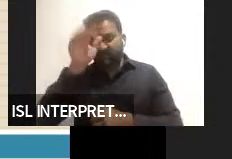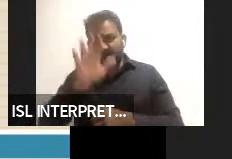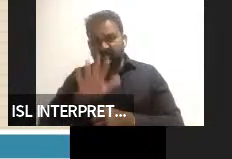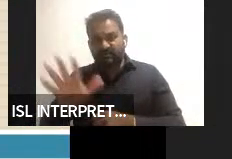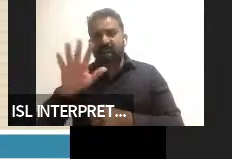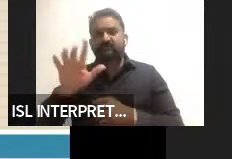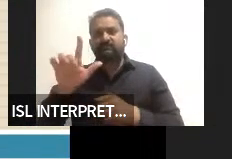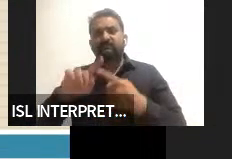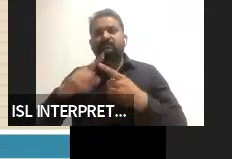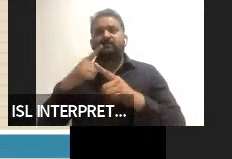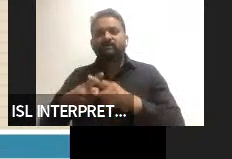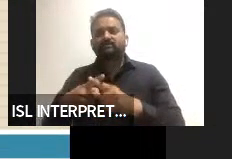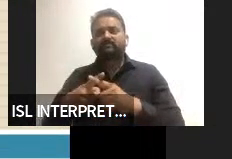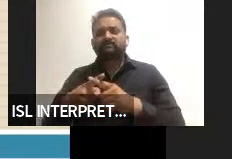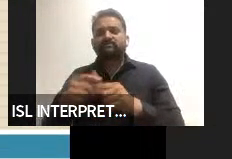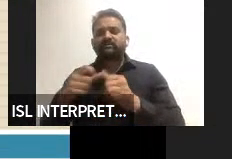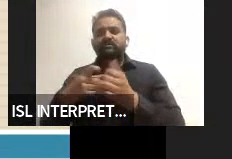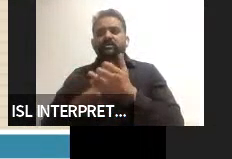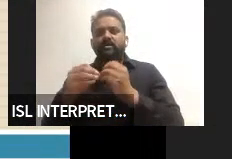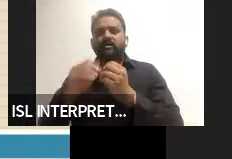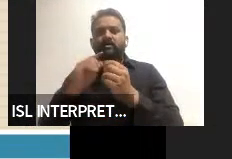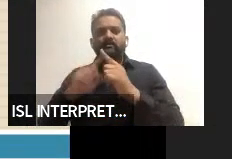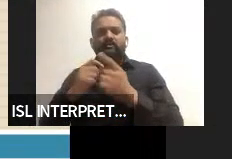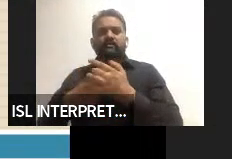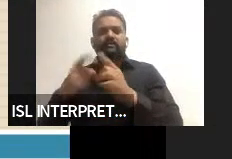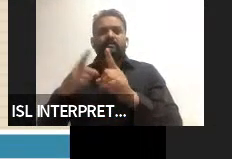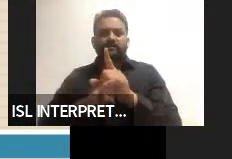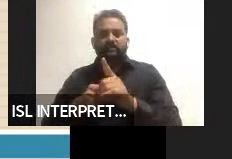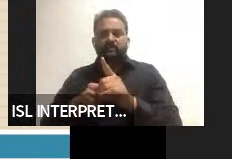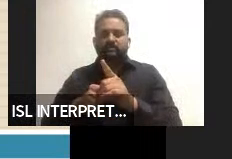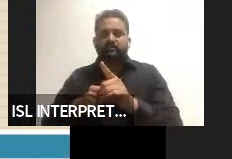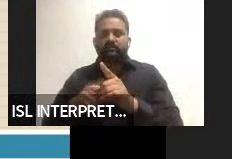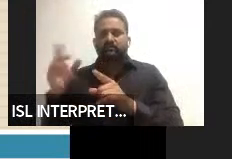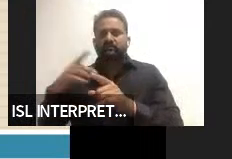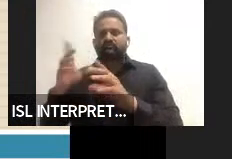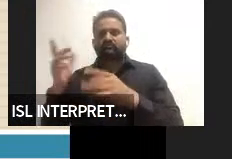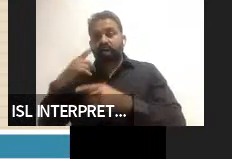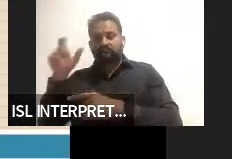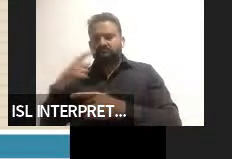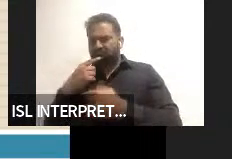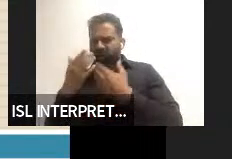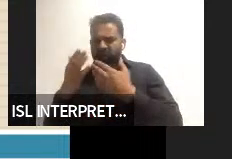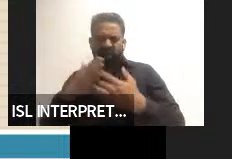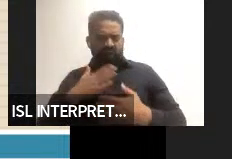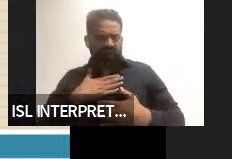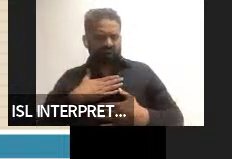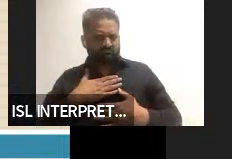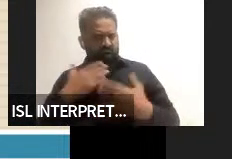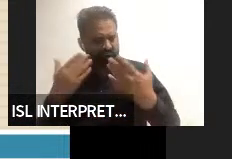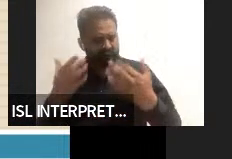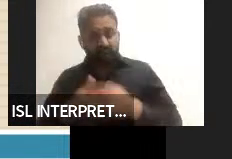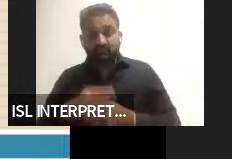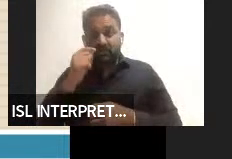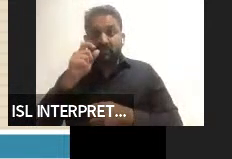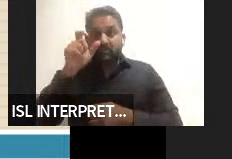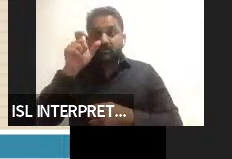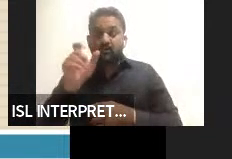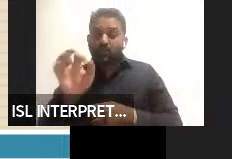Arbitrary blog, and he said very nice one thing about it. He said that a good